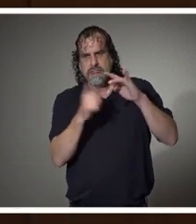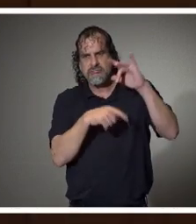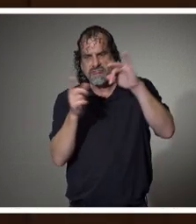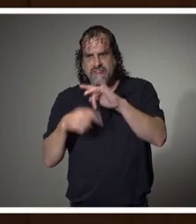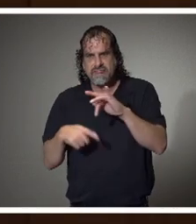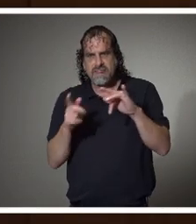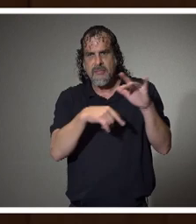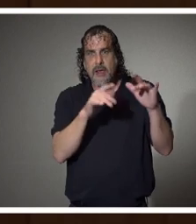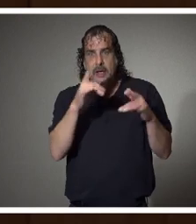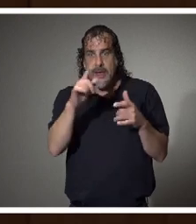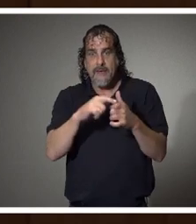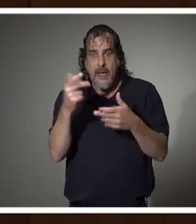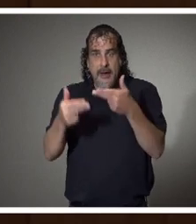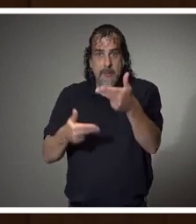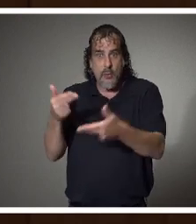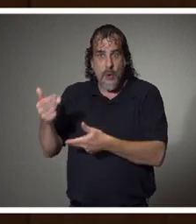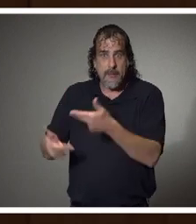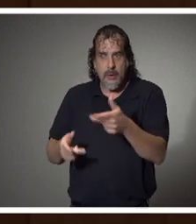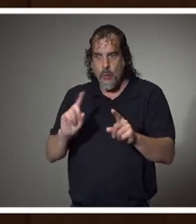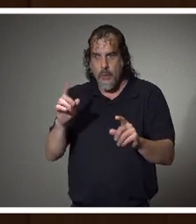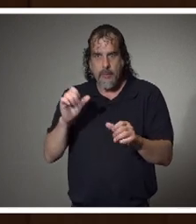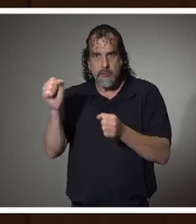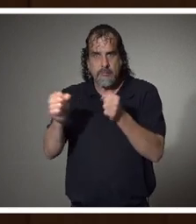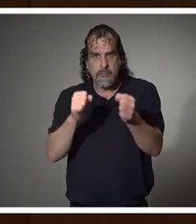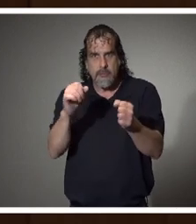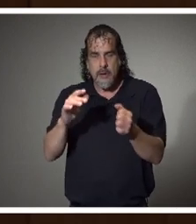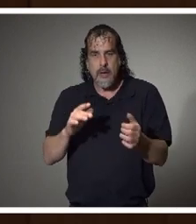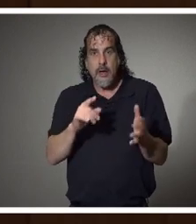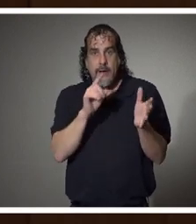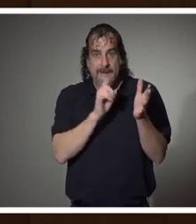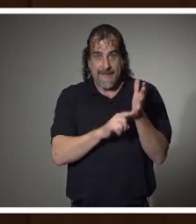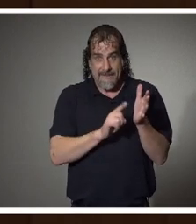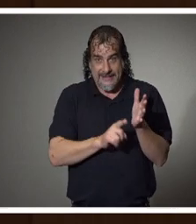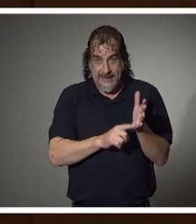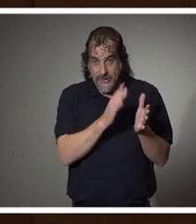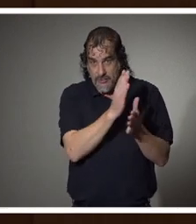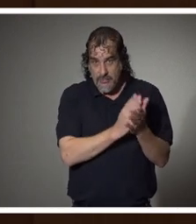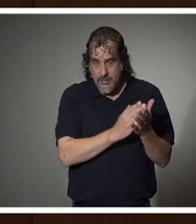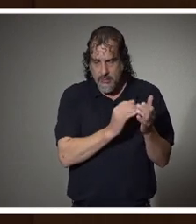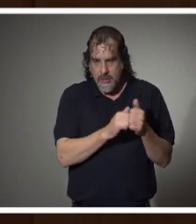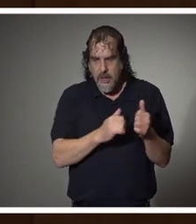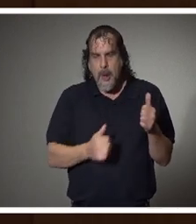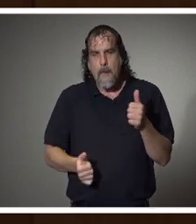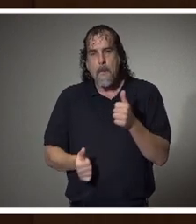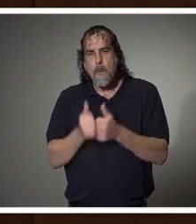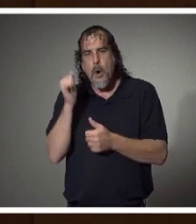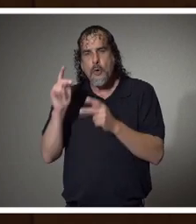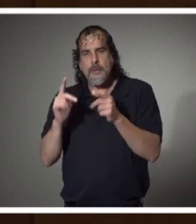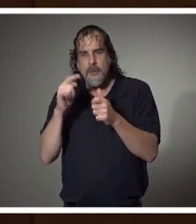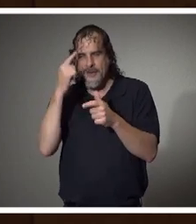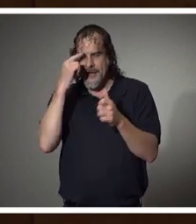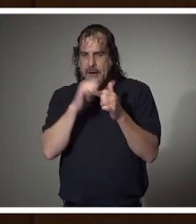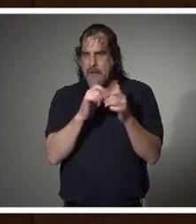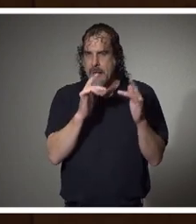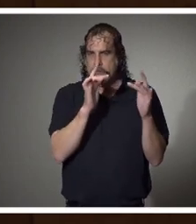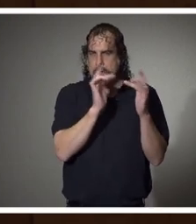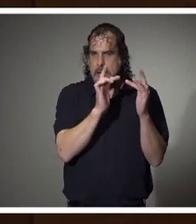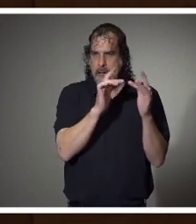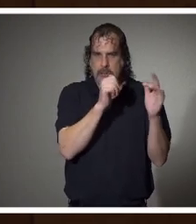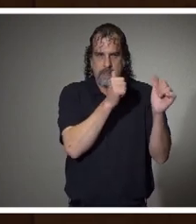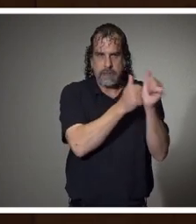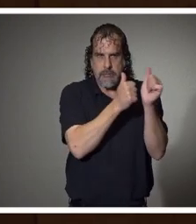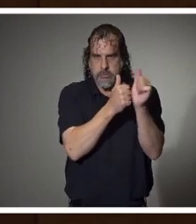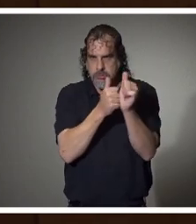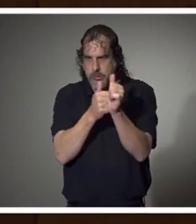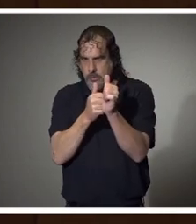far as the investigation goes, as far as I think most people think about the contact tracing, and that's been in